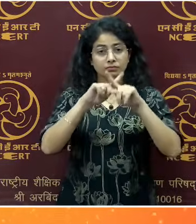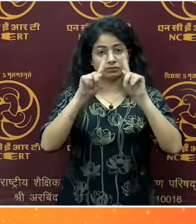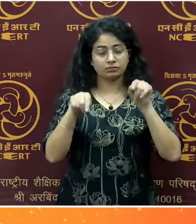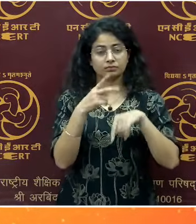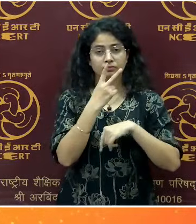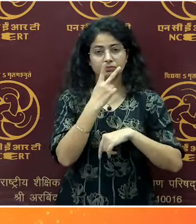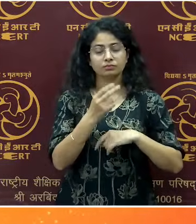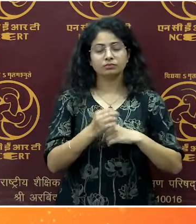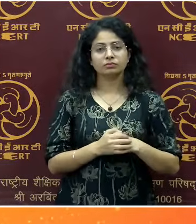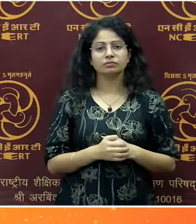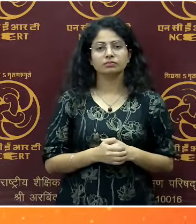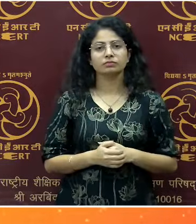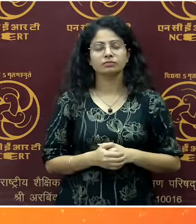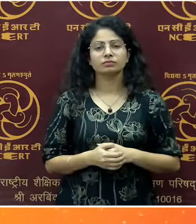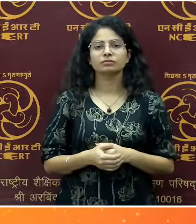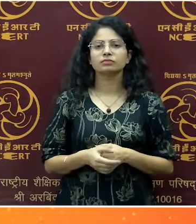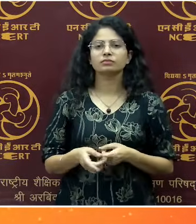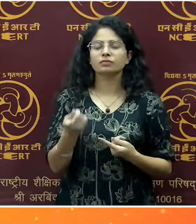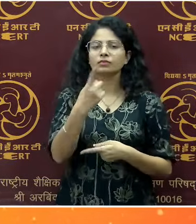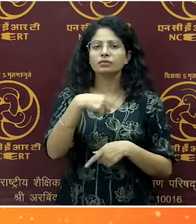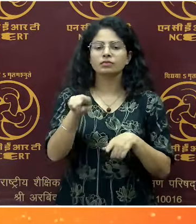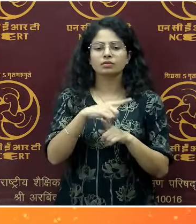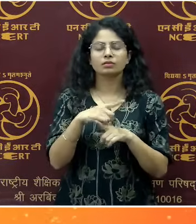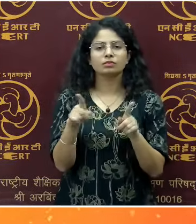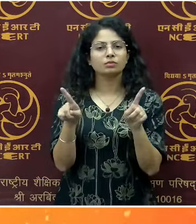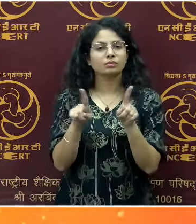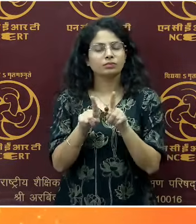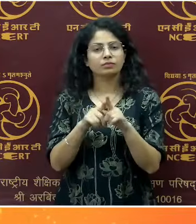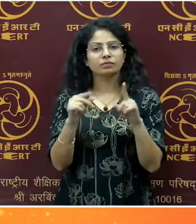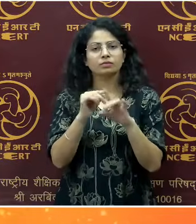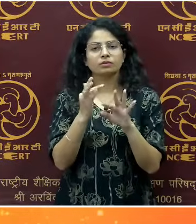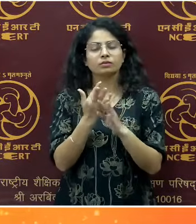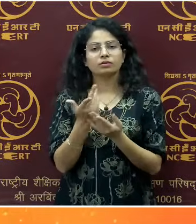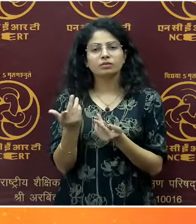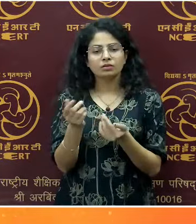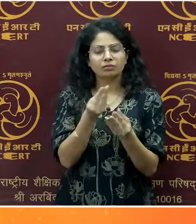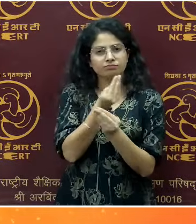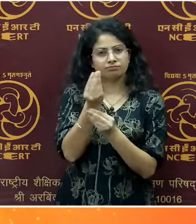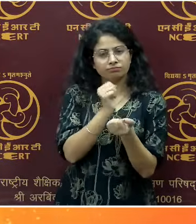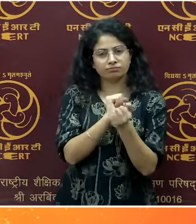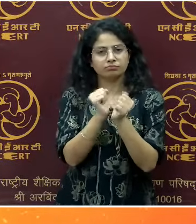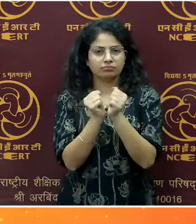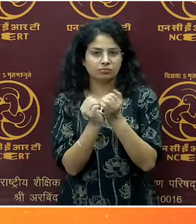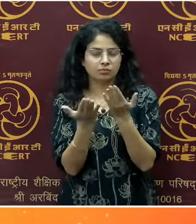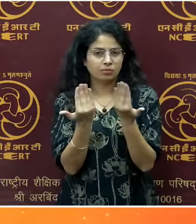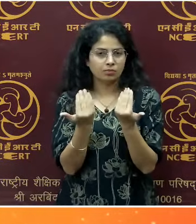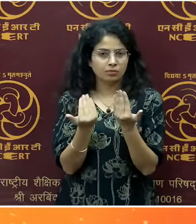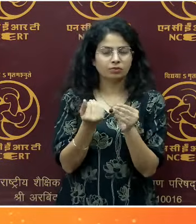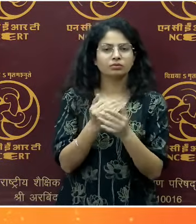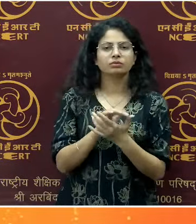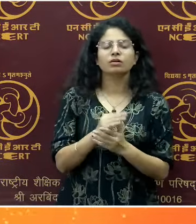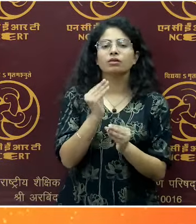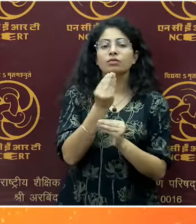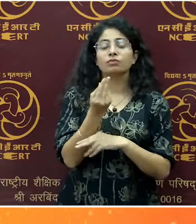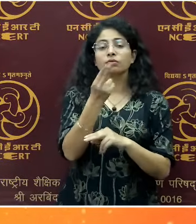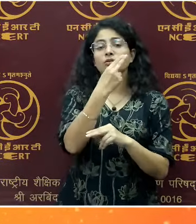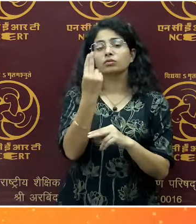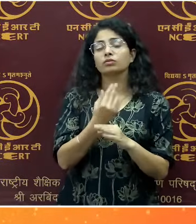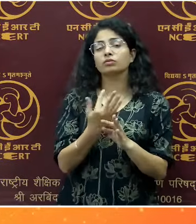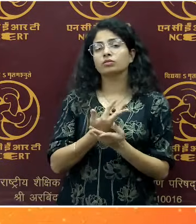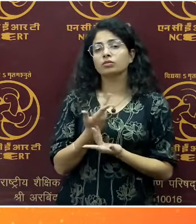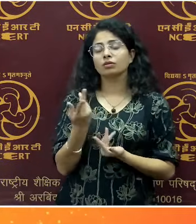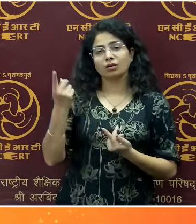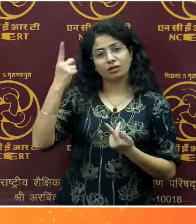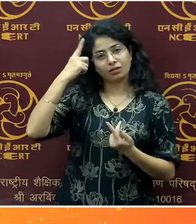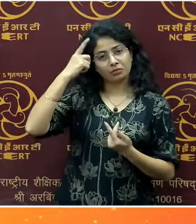which I have prepared. So you also have to prepare similarly. You can do the changes accordingly. First, you draw a mind map using all